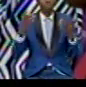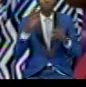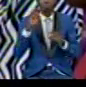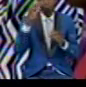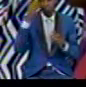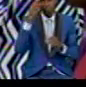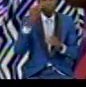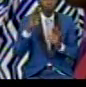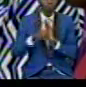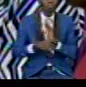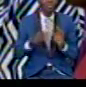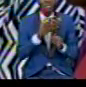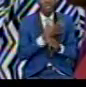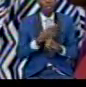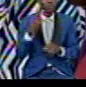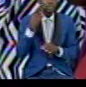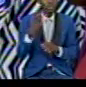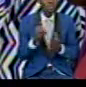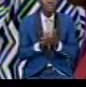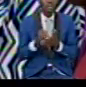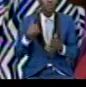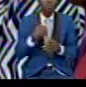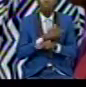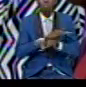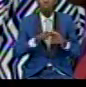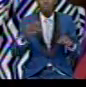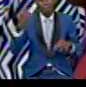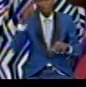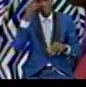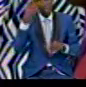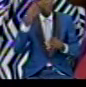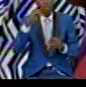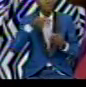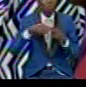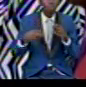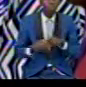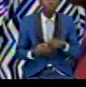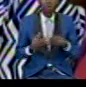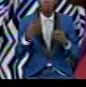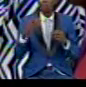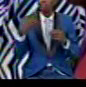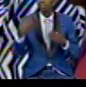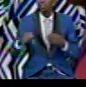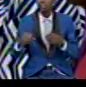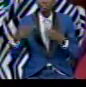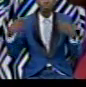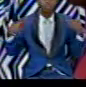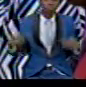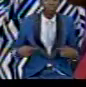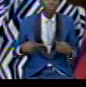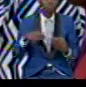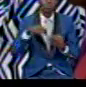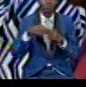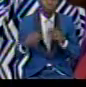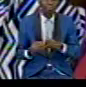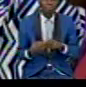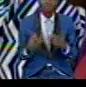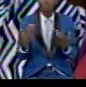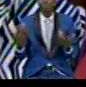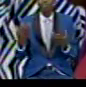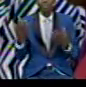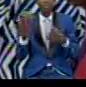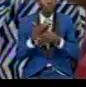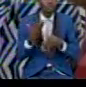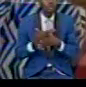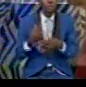were resilient. We didn't mind the problem or the pressure or the affliction or the infirmity or the persecution.